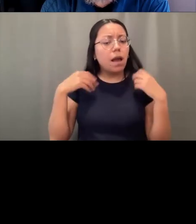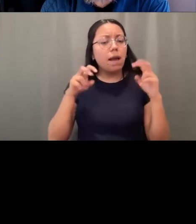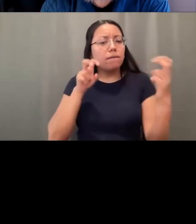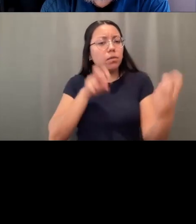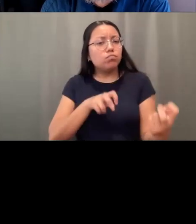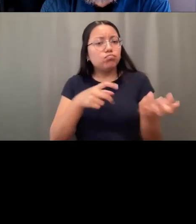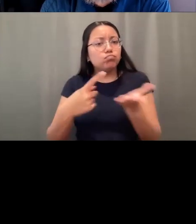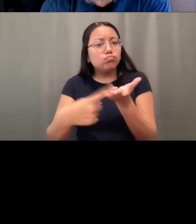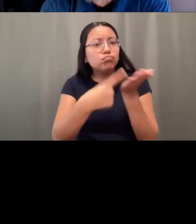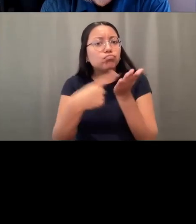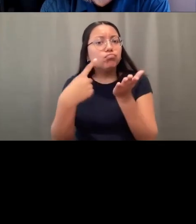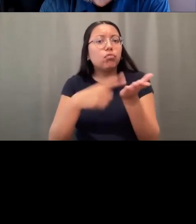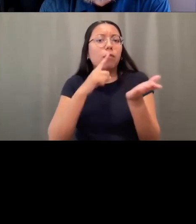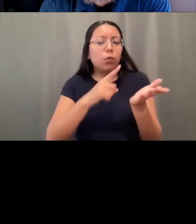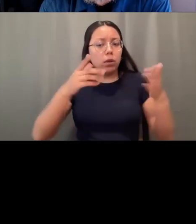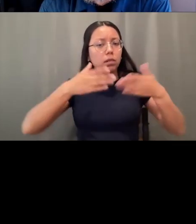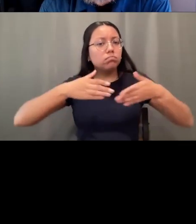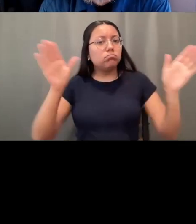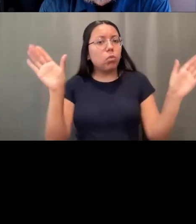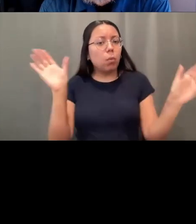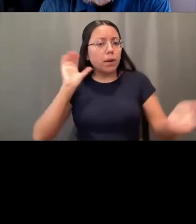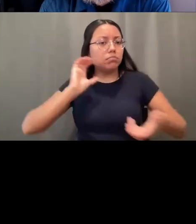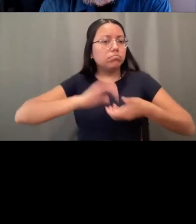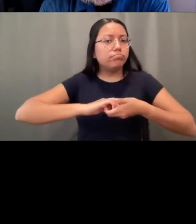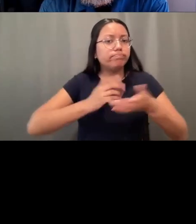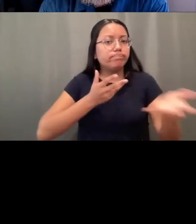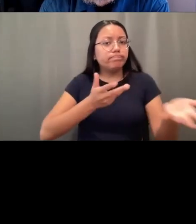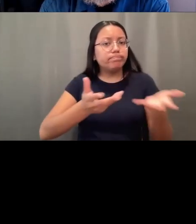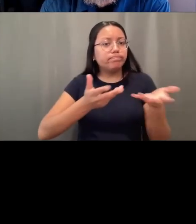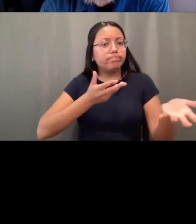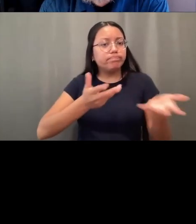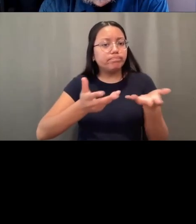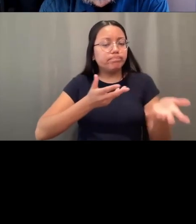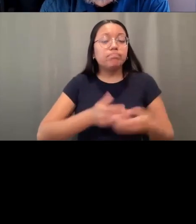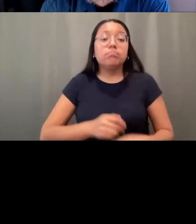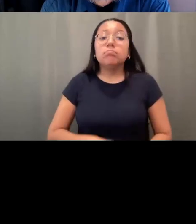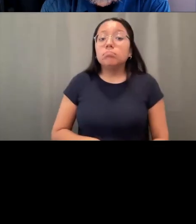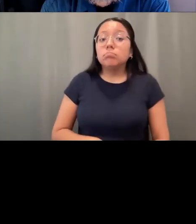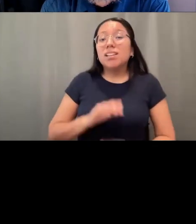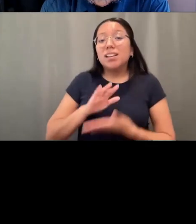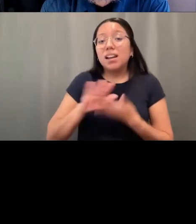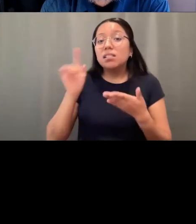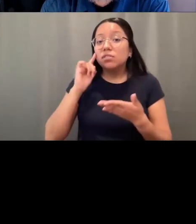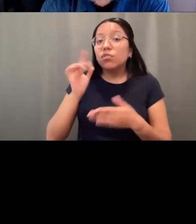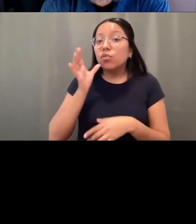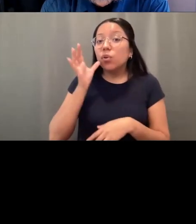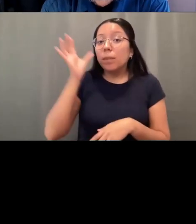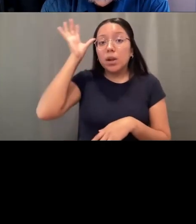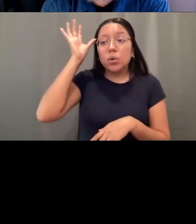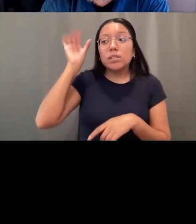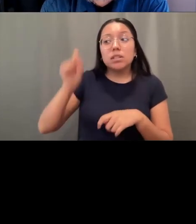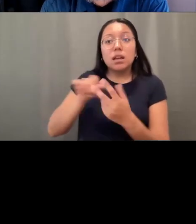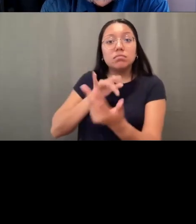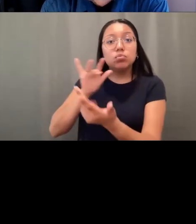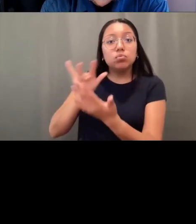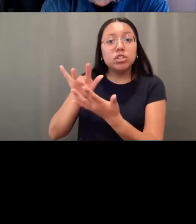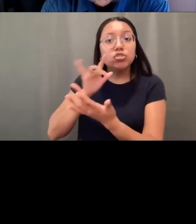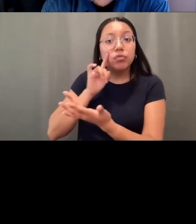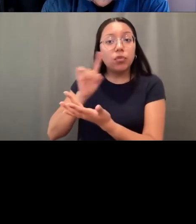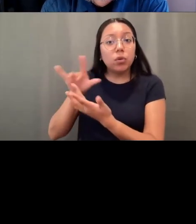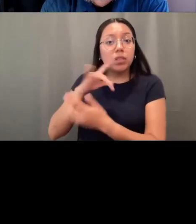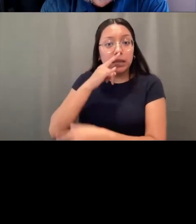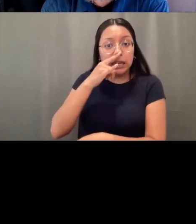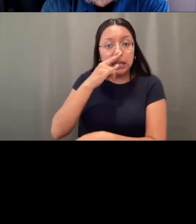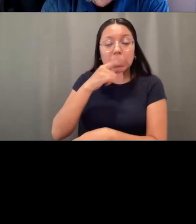great idea. Um, Nice would be for parents to reach towards their kid rather than retreating into concerns about